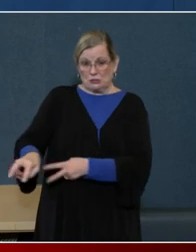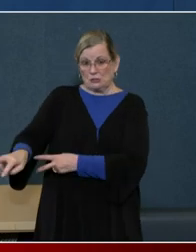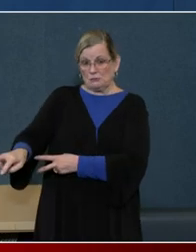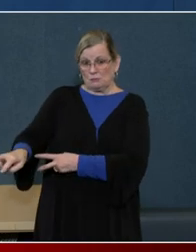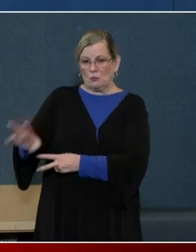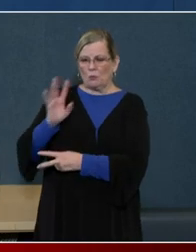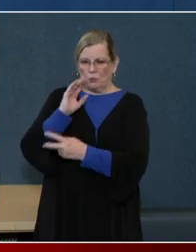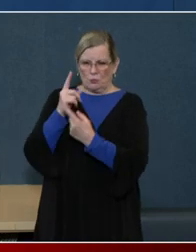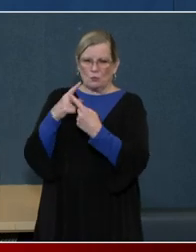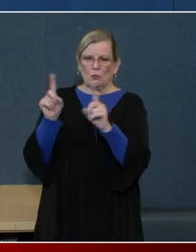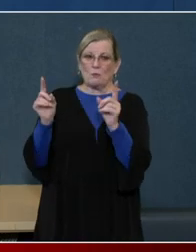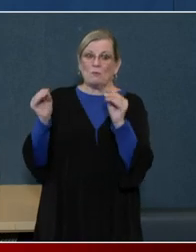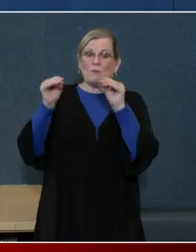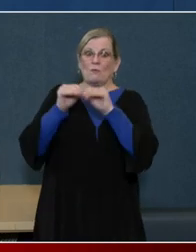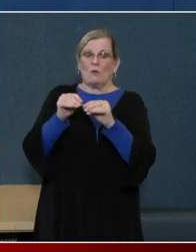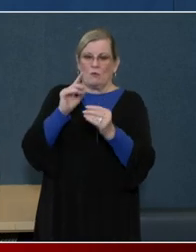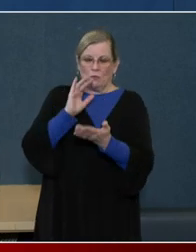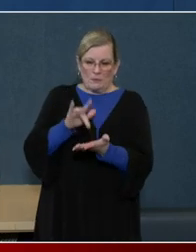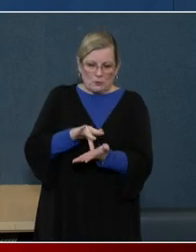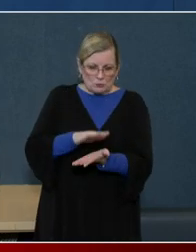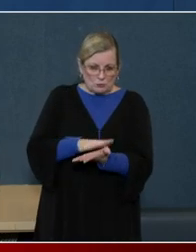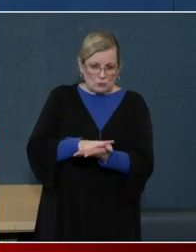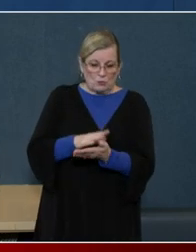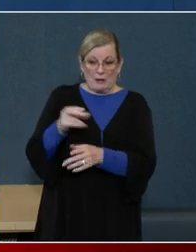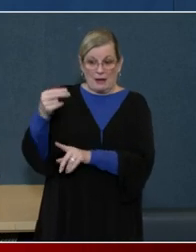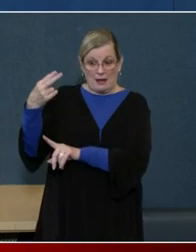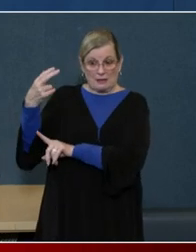our middle school and high school students.